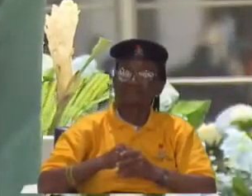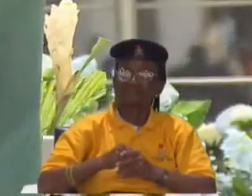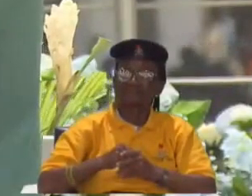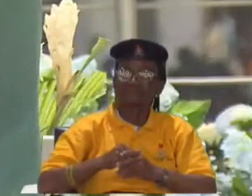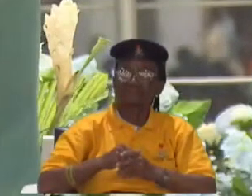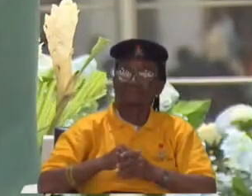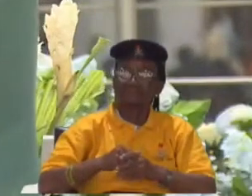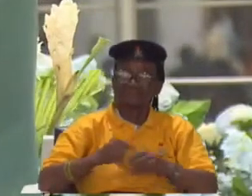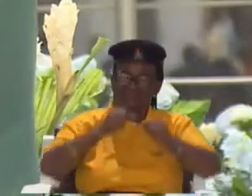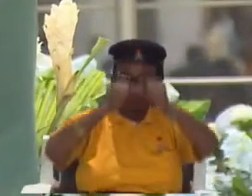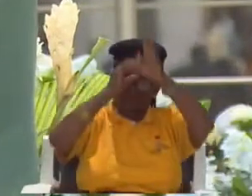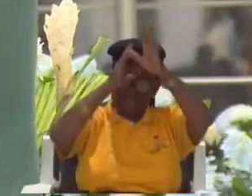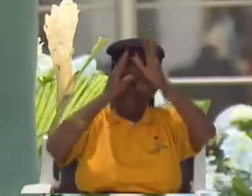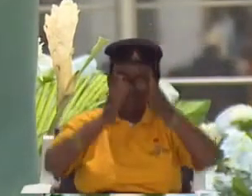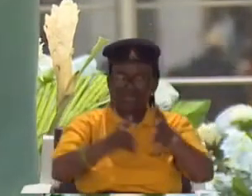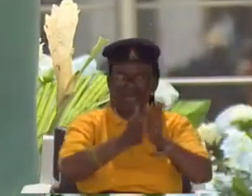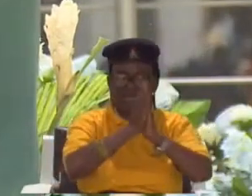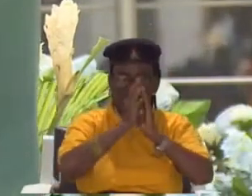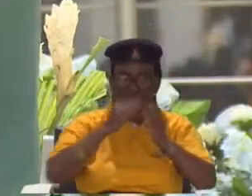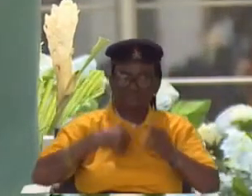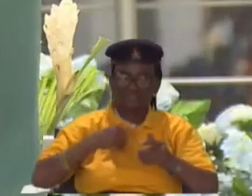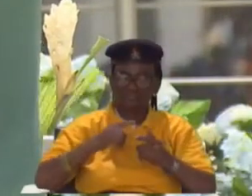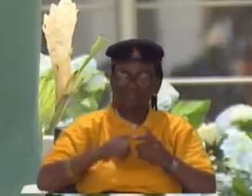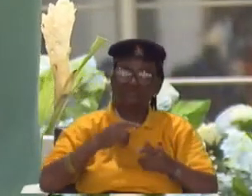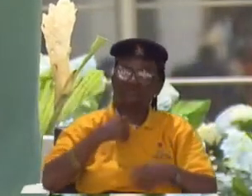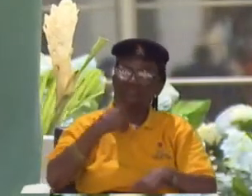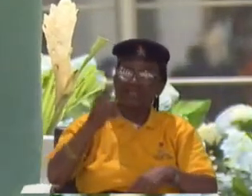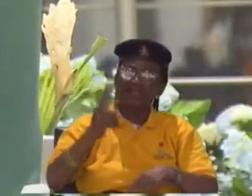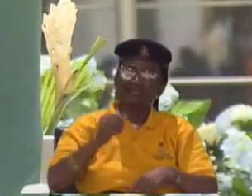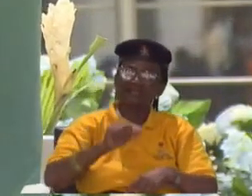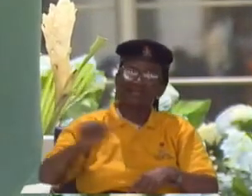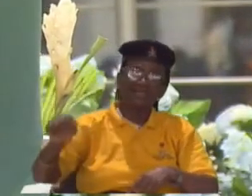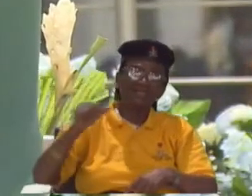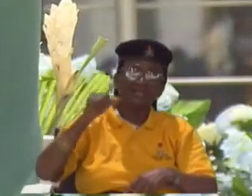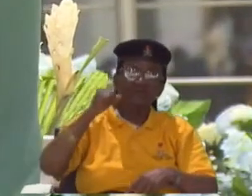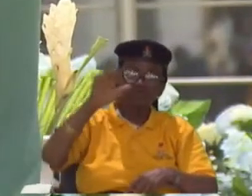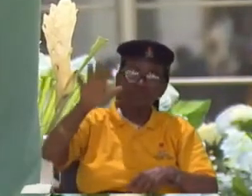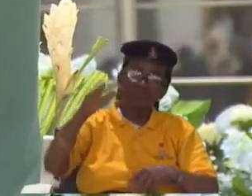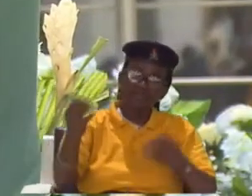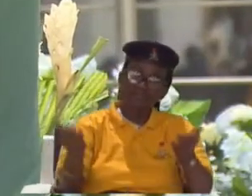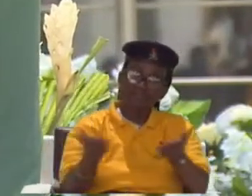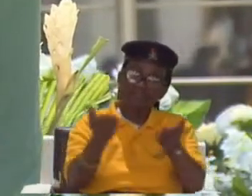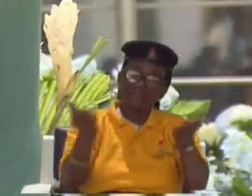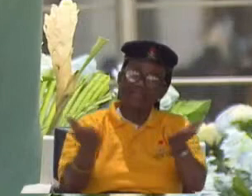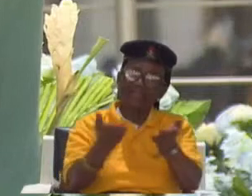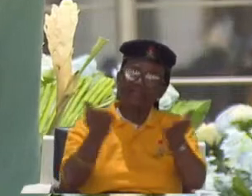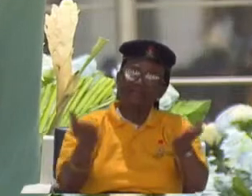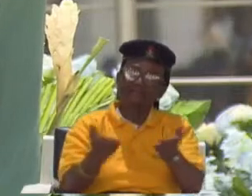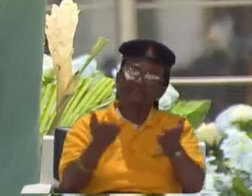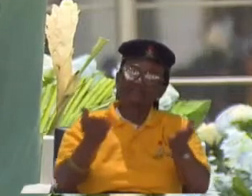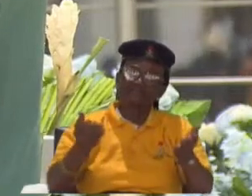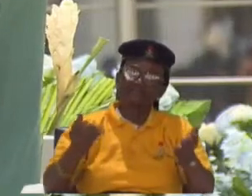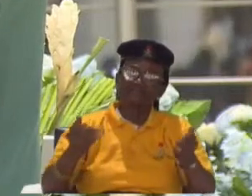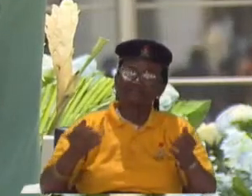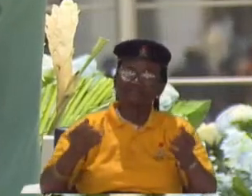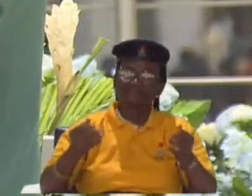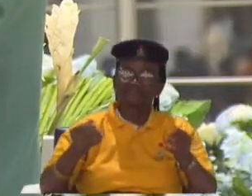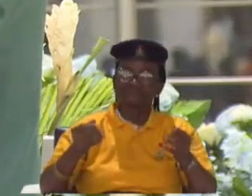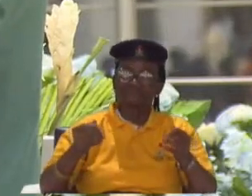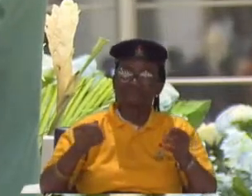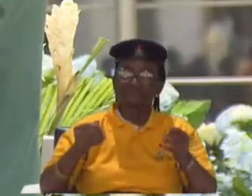Daddy asked me to tell a woman here. Daddy, ni kin so fun obirin kan ni.